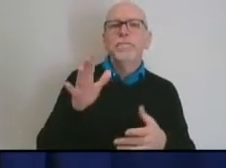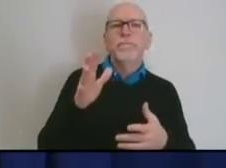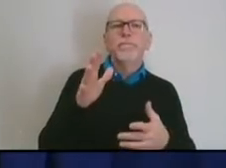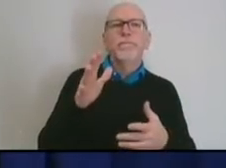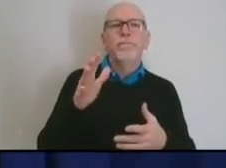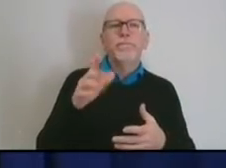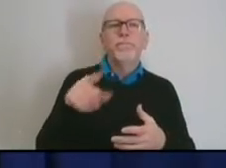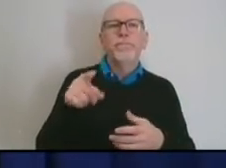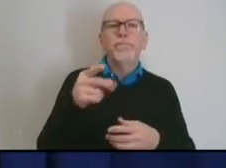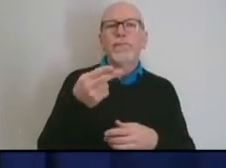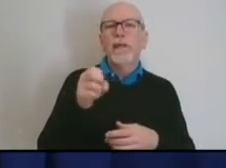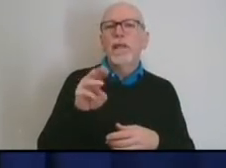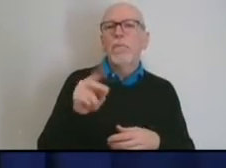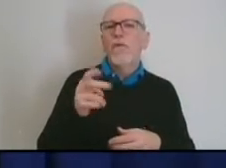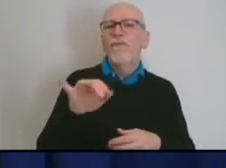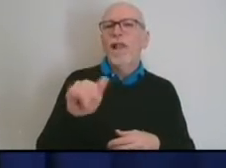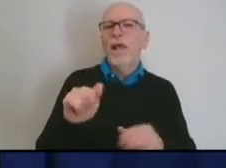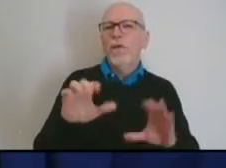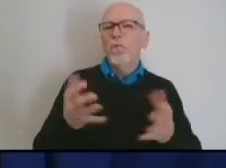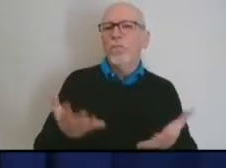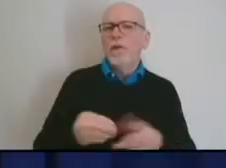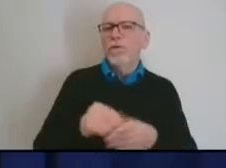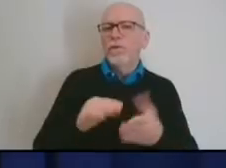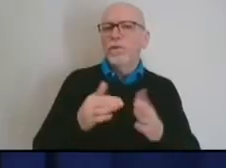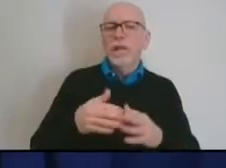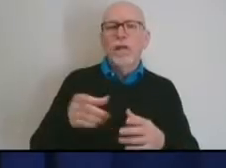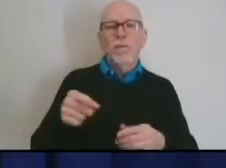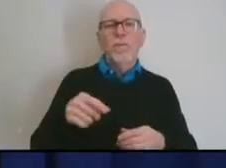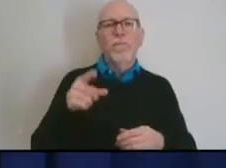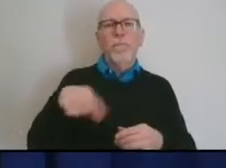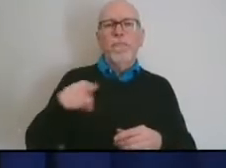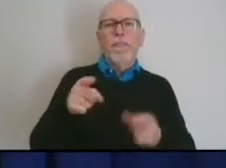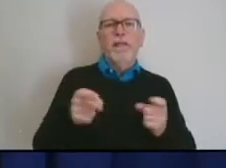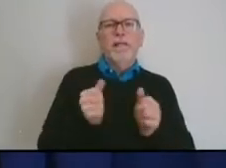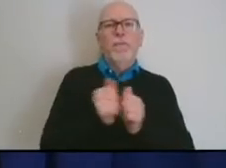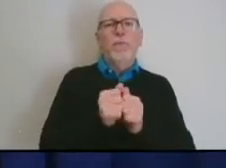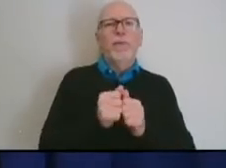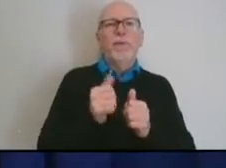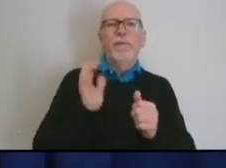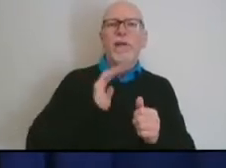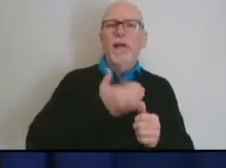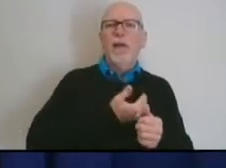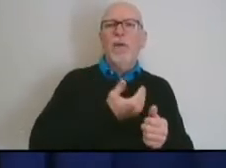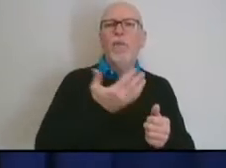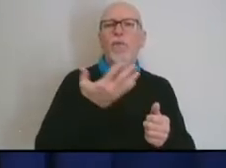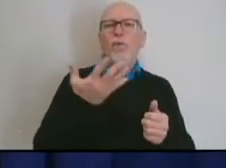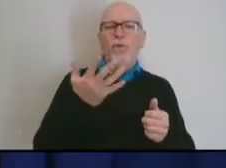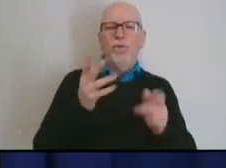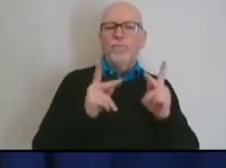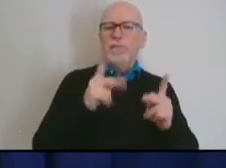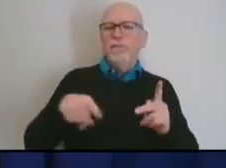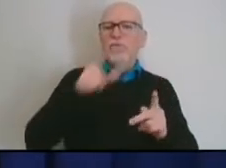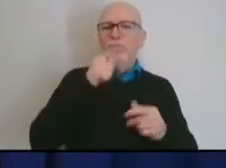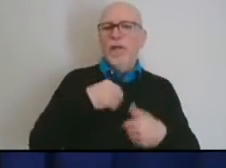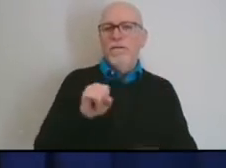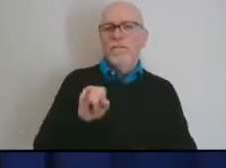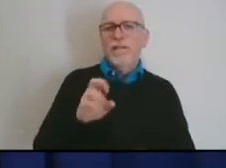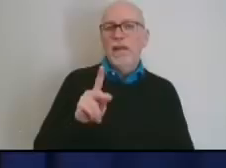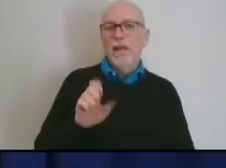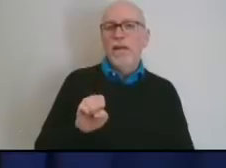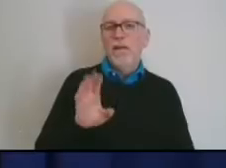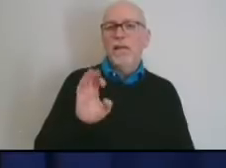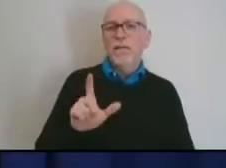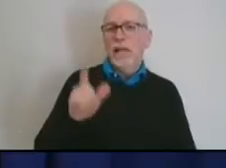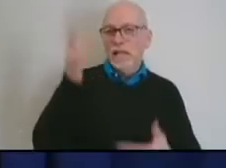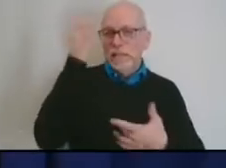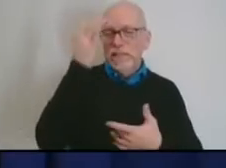and hemophilia group here in town that basically deals with our individuals that have sickle cell disease. So all